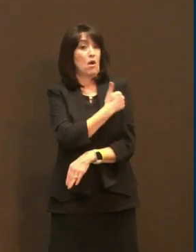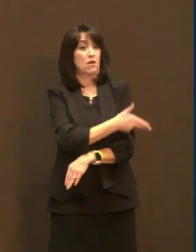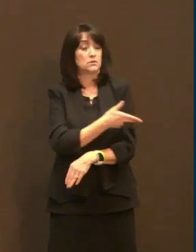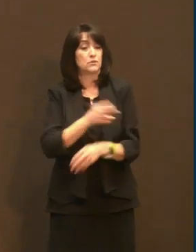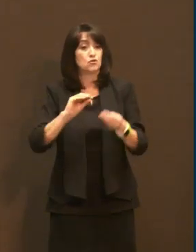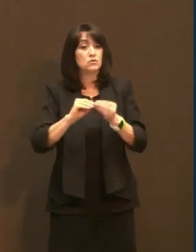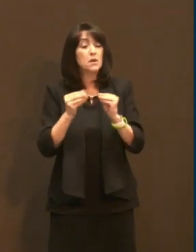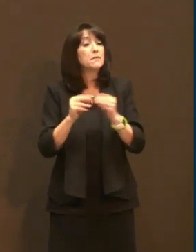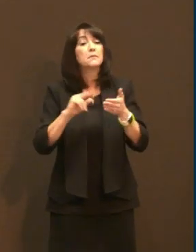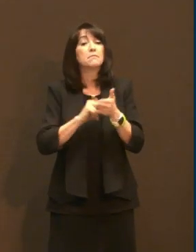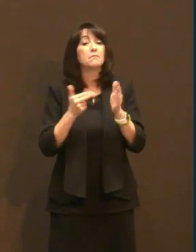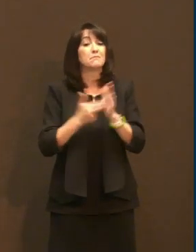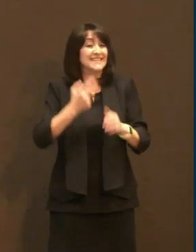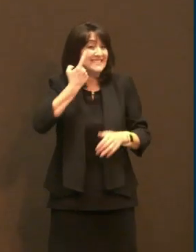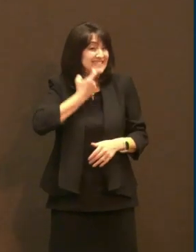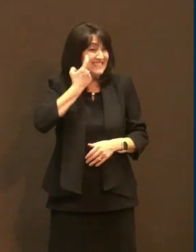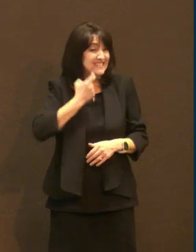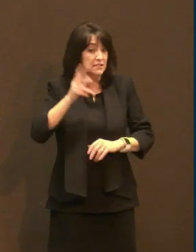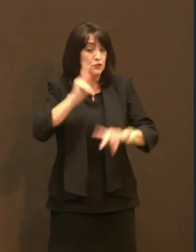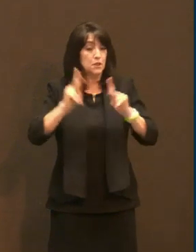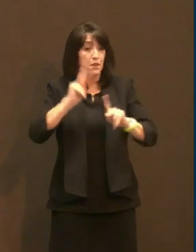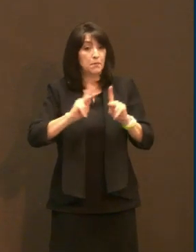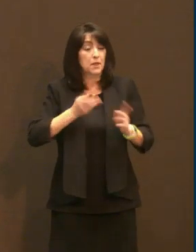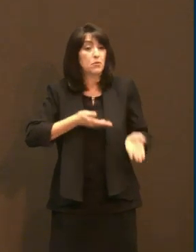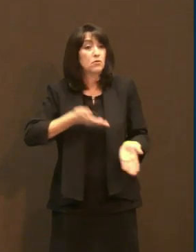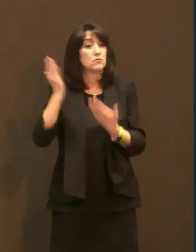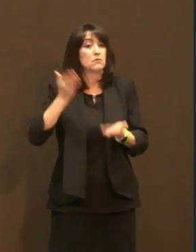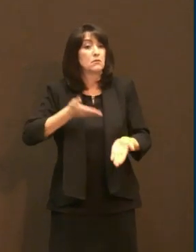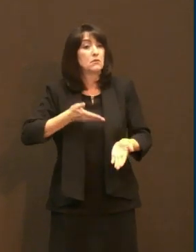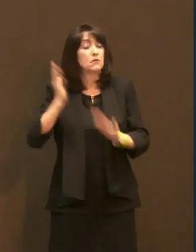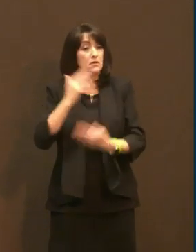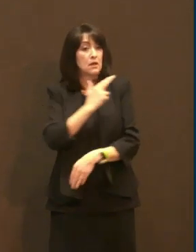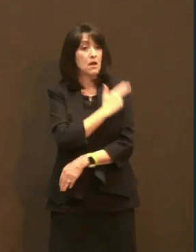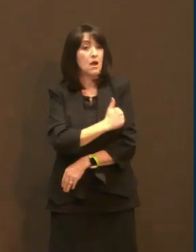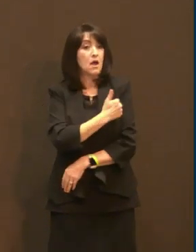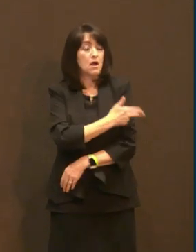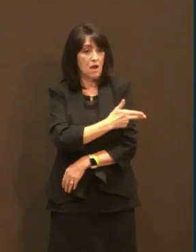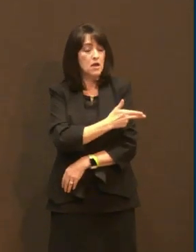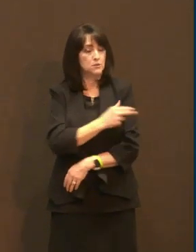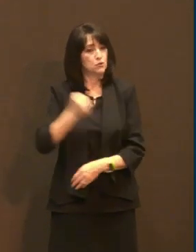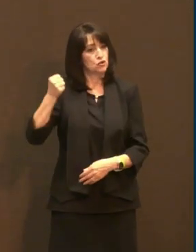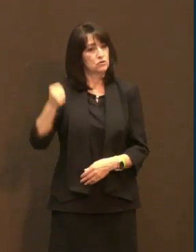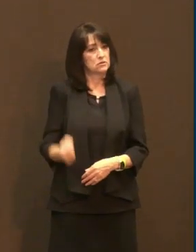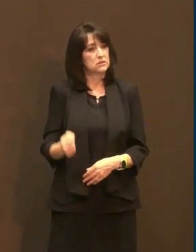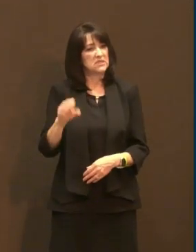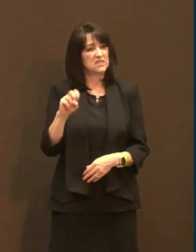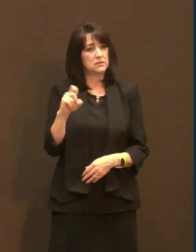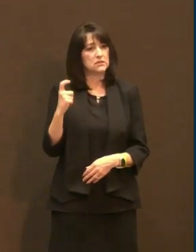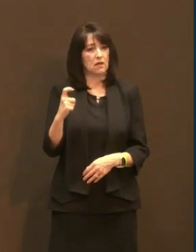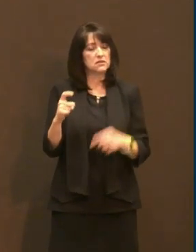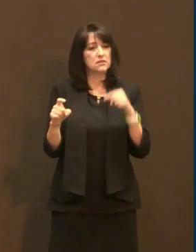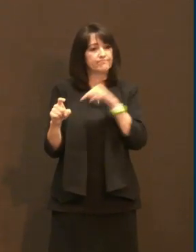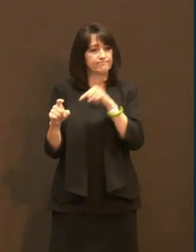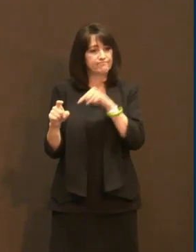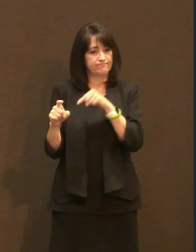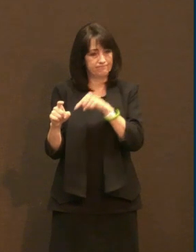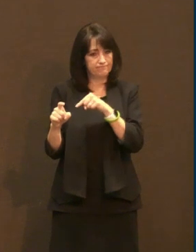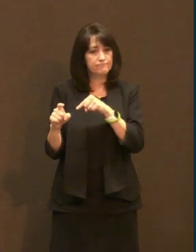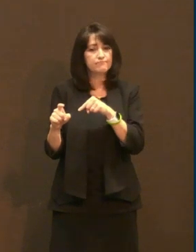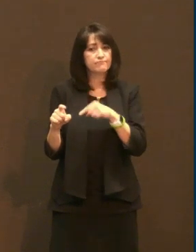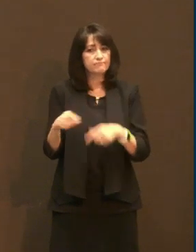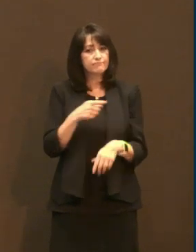though the cases in Sussex County, the number of tests we're doing in Sussex County are so much more, and you